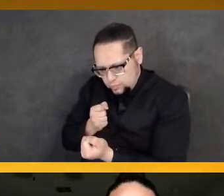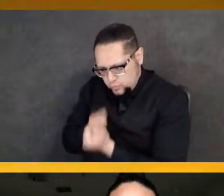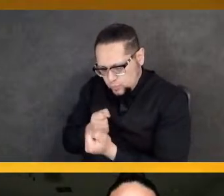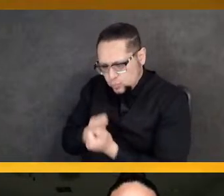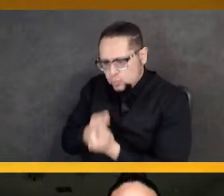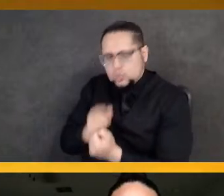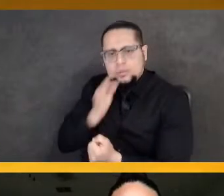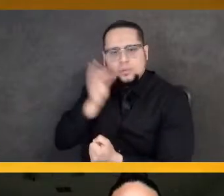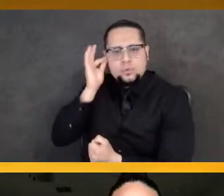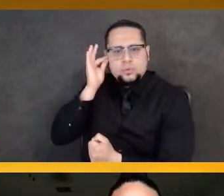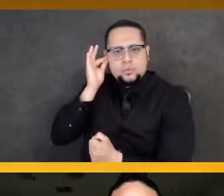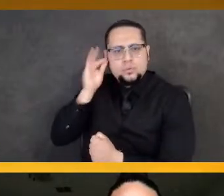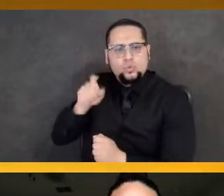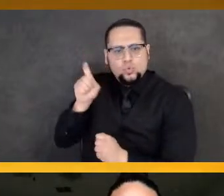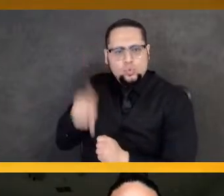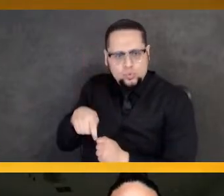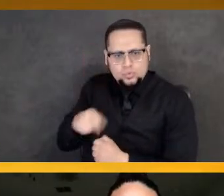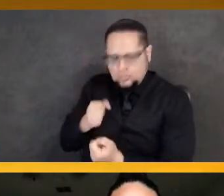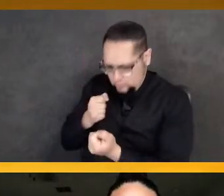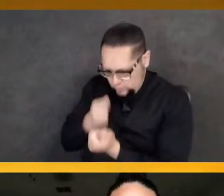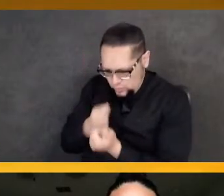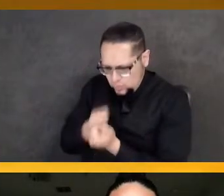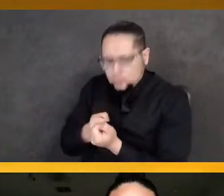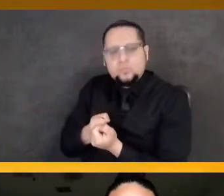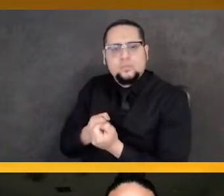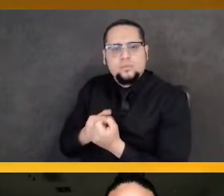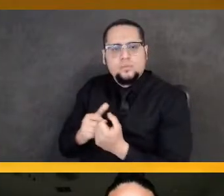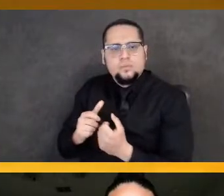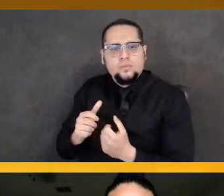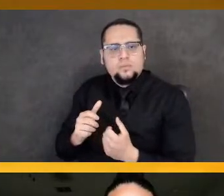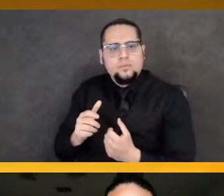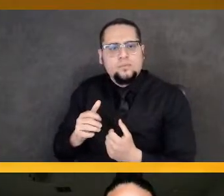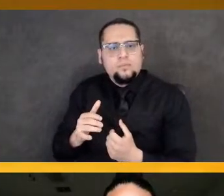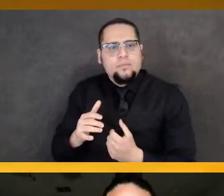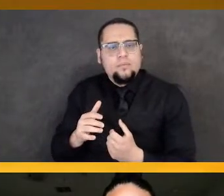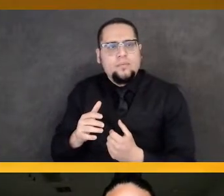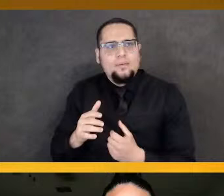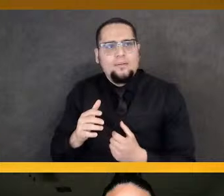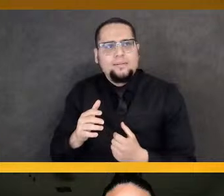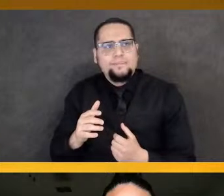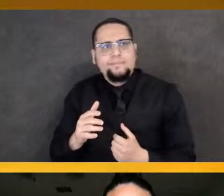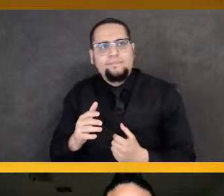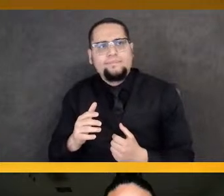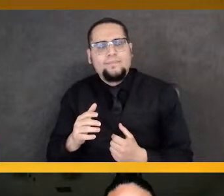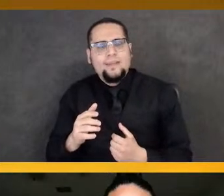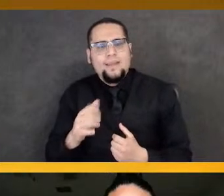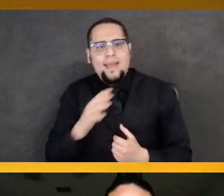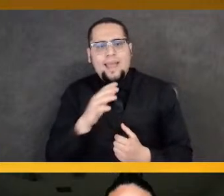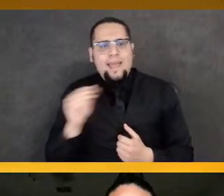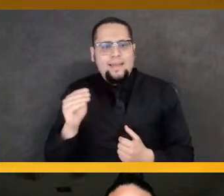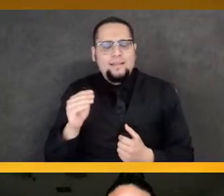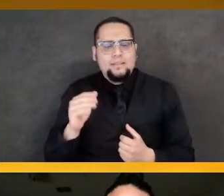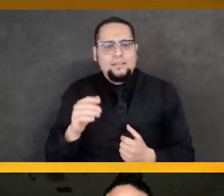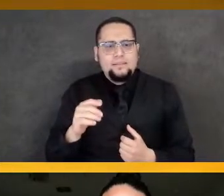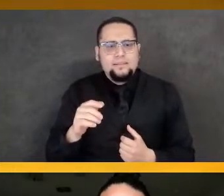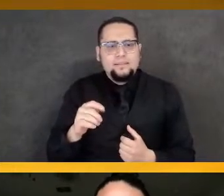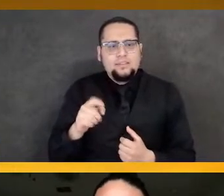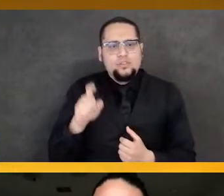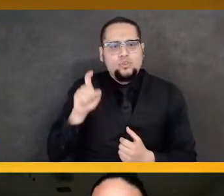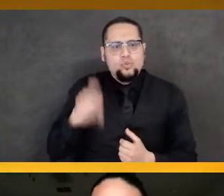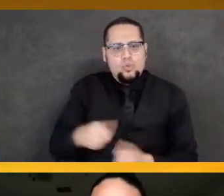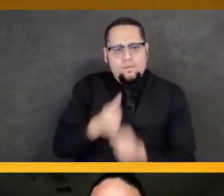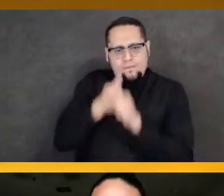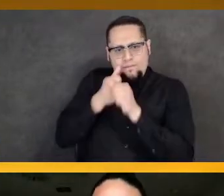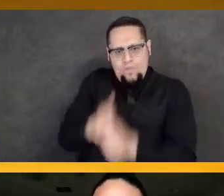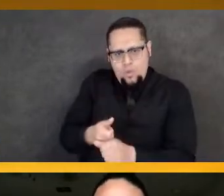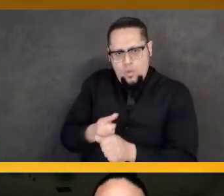Indigenous community members, and as a way, and the ways that they feel is best,